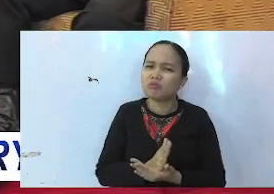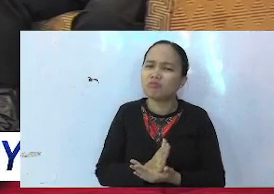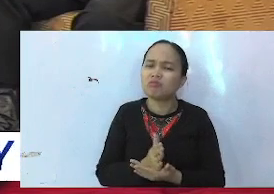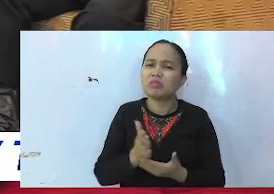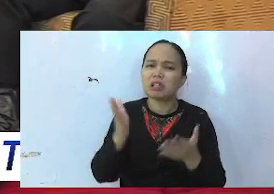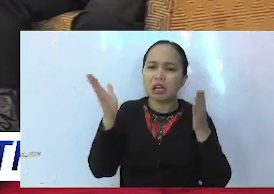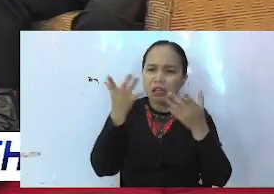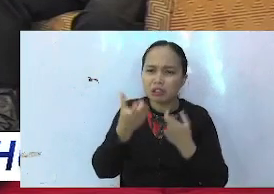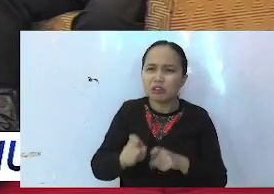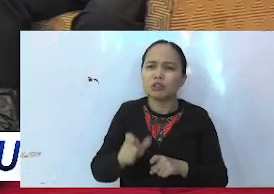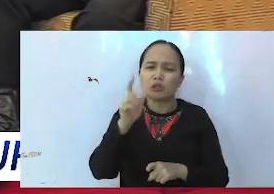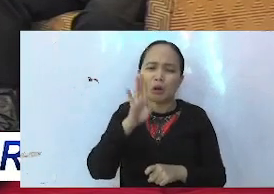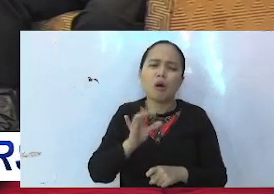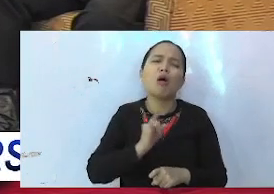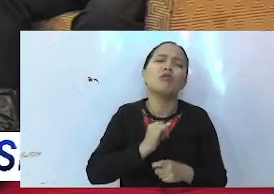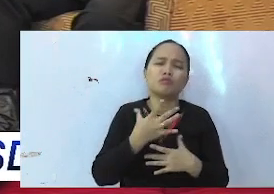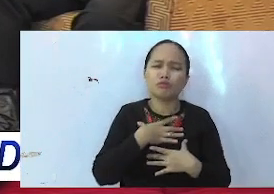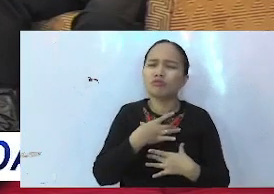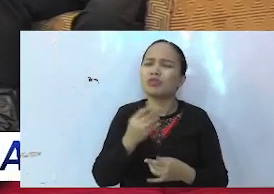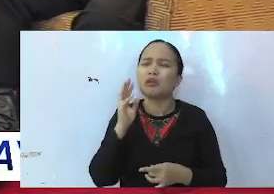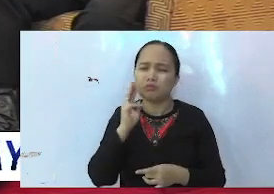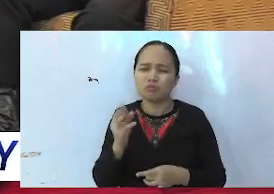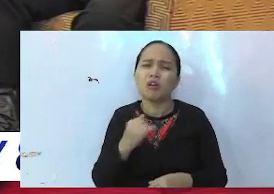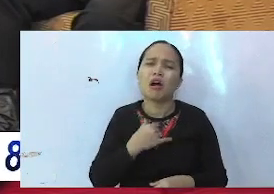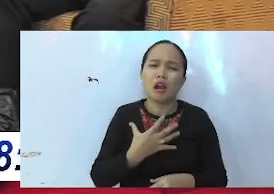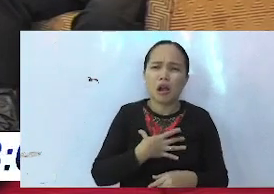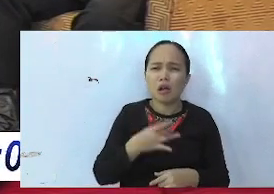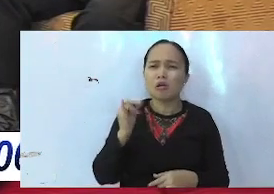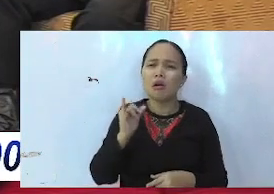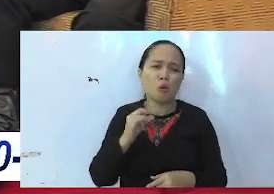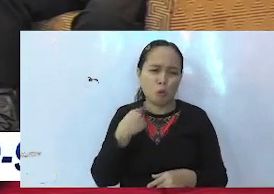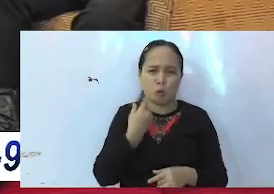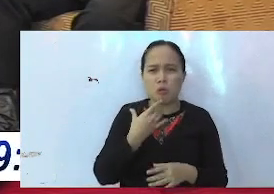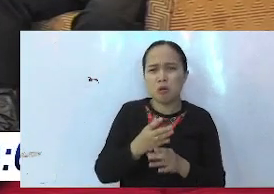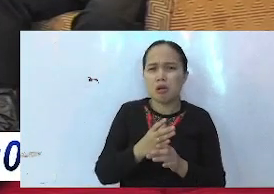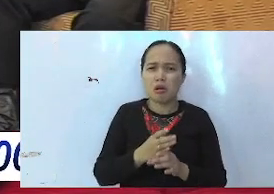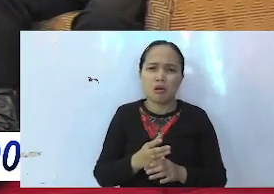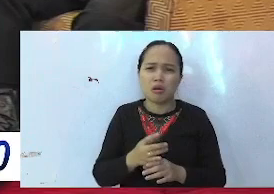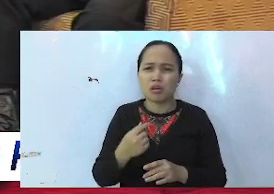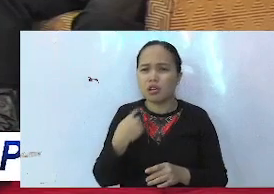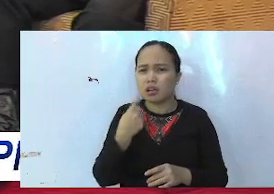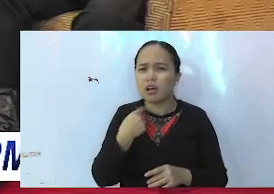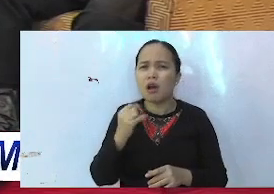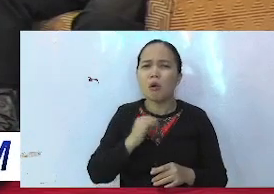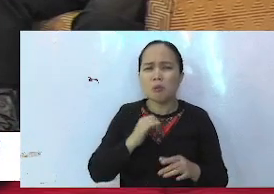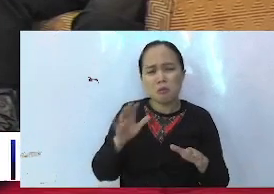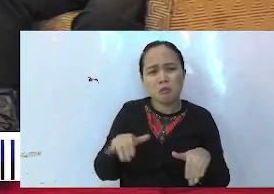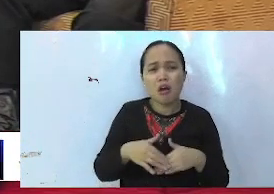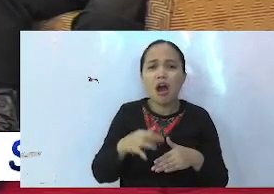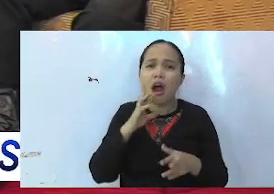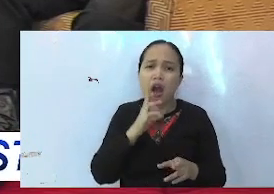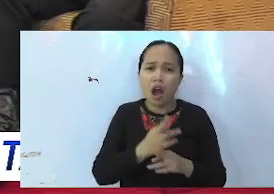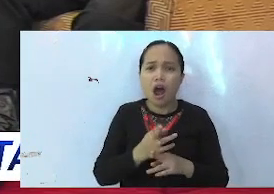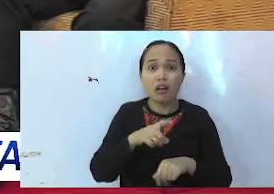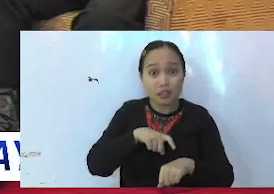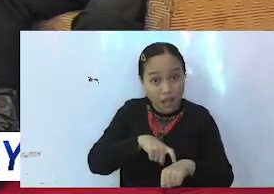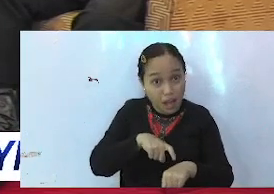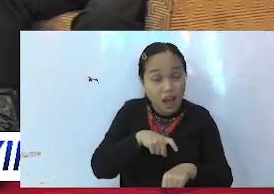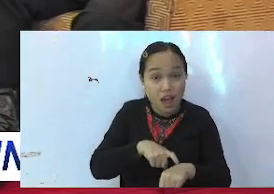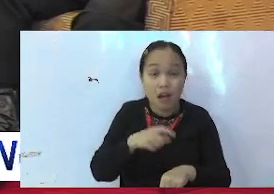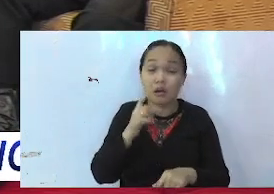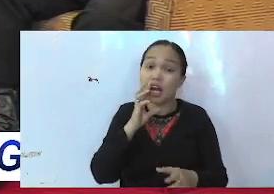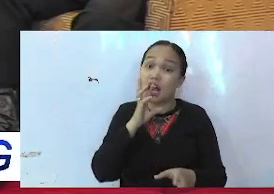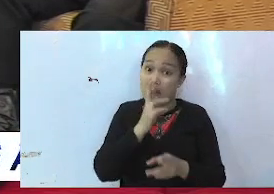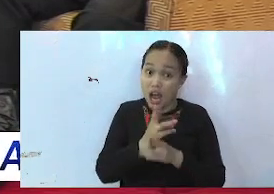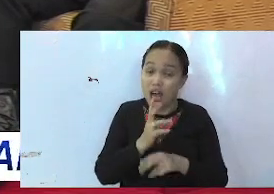them. I hope they like me. Hey, who cares? If that's the person that God has for you, they're going to someday at the right time. Yeah, that's right. That's right. At